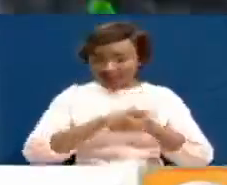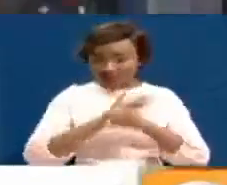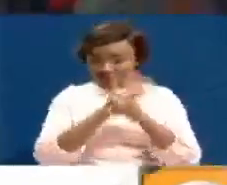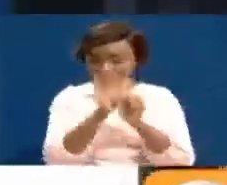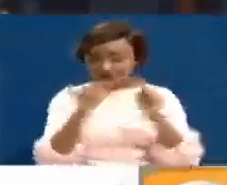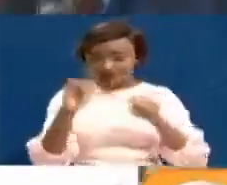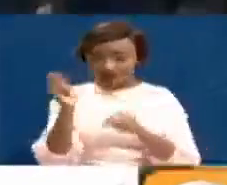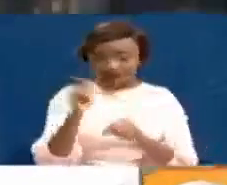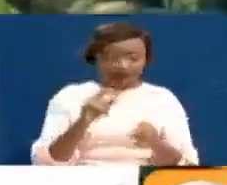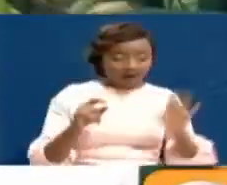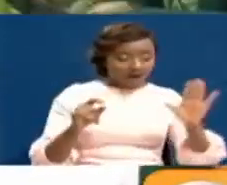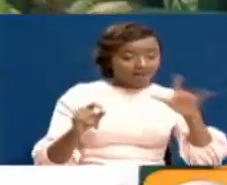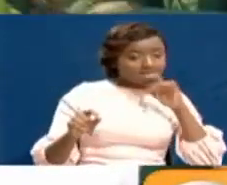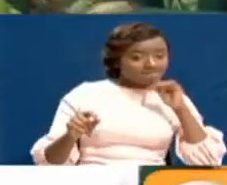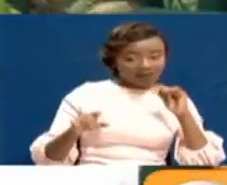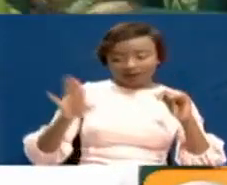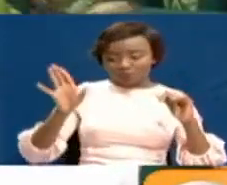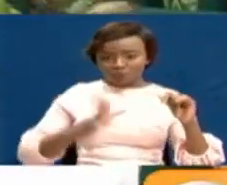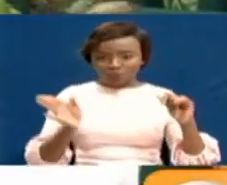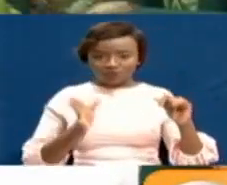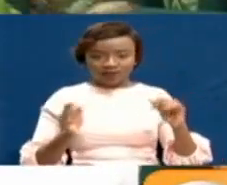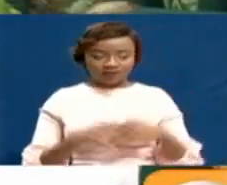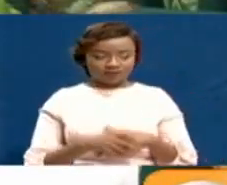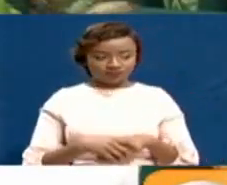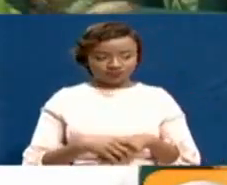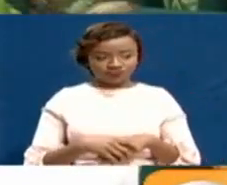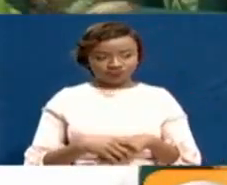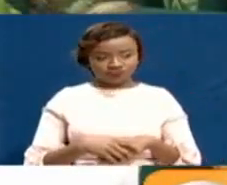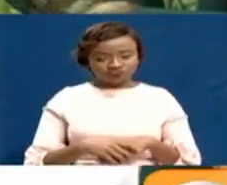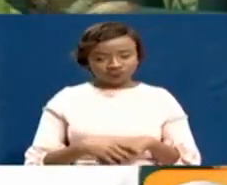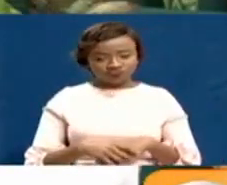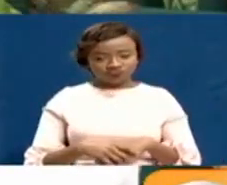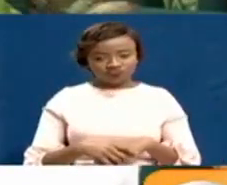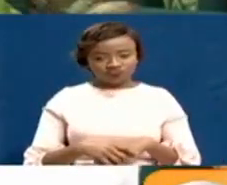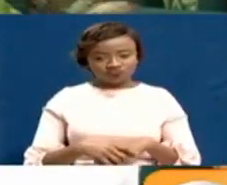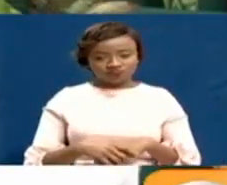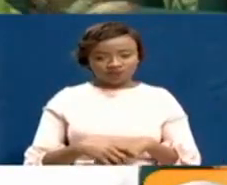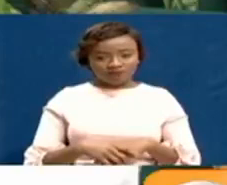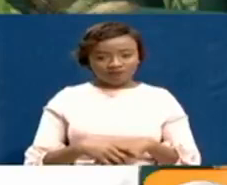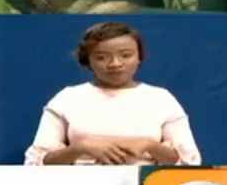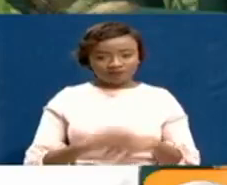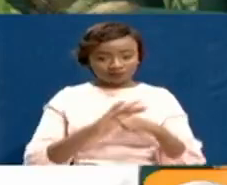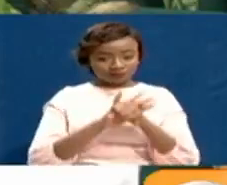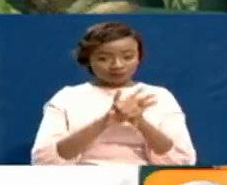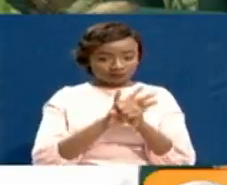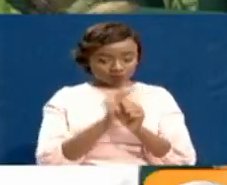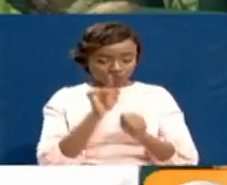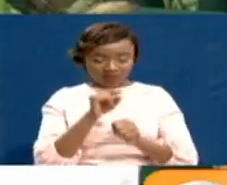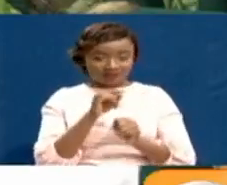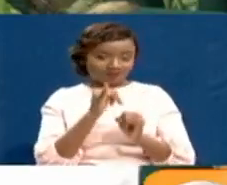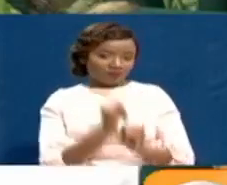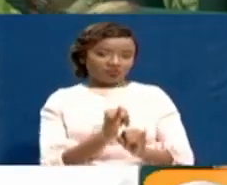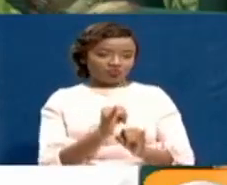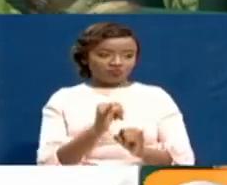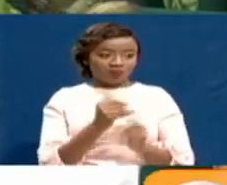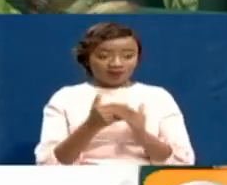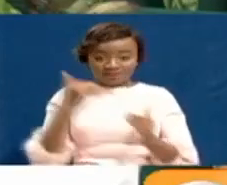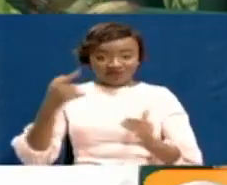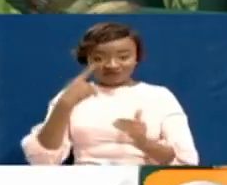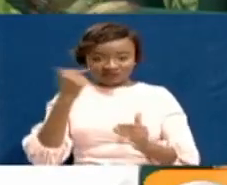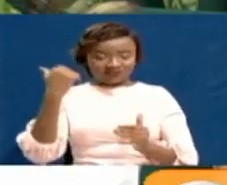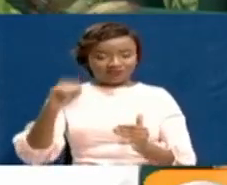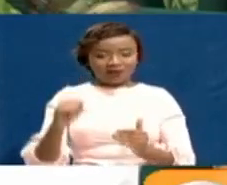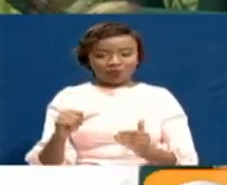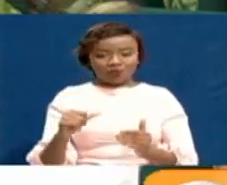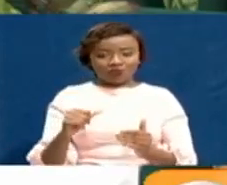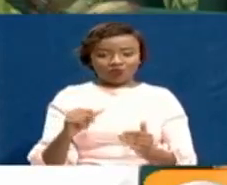COVID-19, the male or the female? SARS-CoV-2 is new, so a lot of people have never seen it before, have gotten it